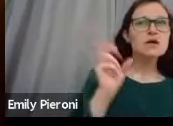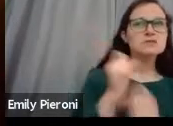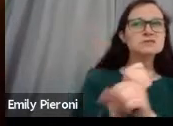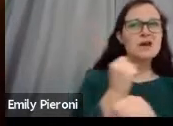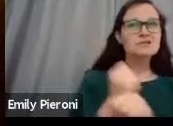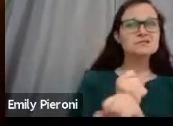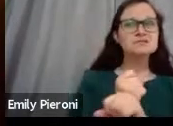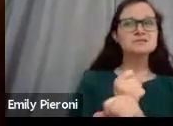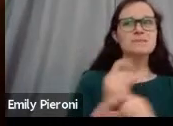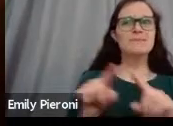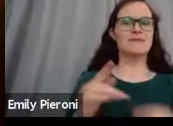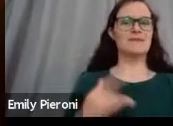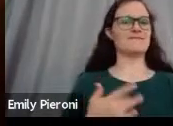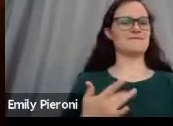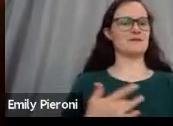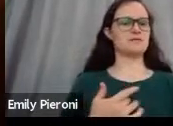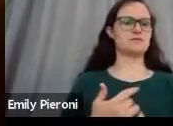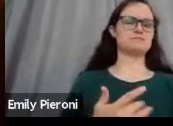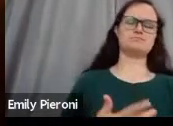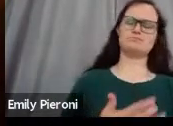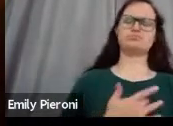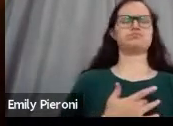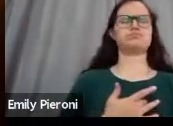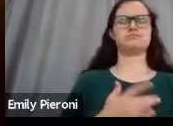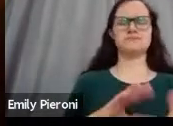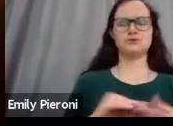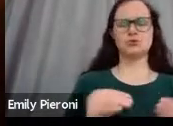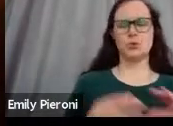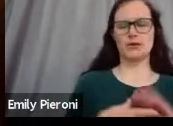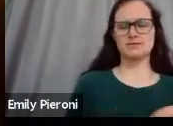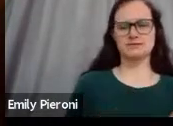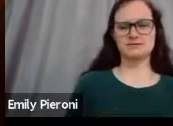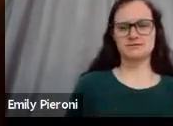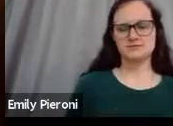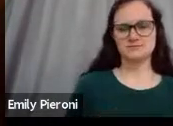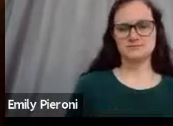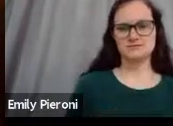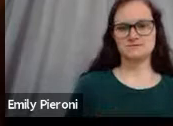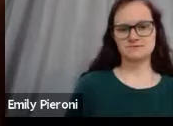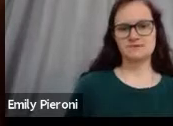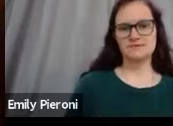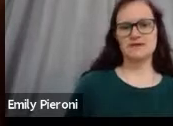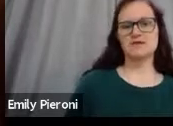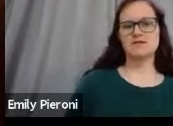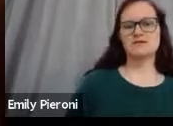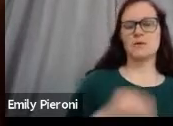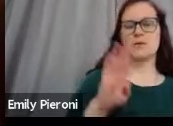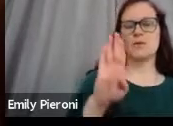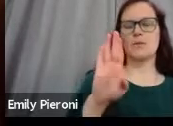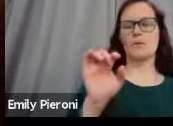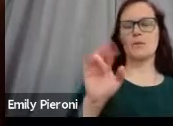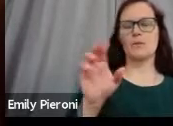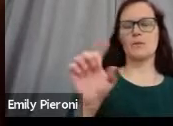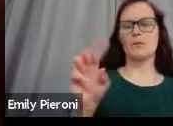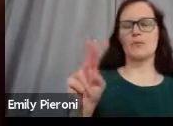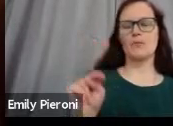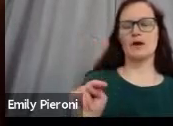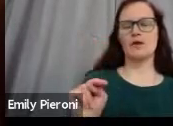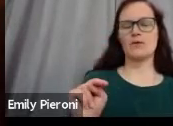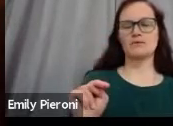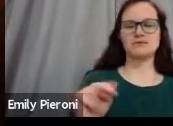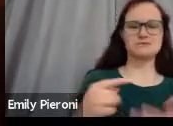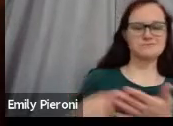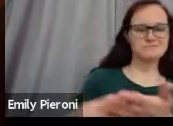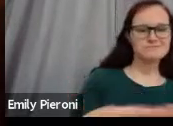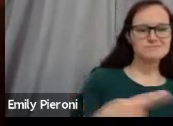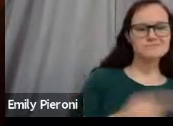feel stories. And then finally, one of my favorite people, Brene Brown, who talks a lot about emotions and the